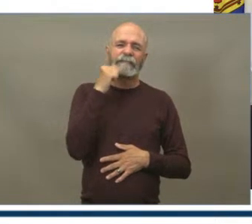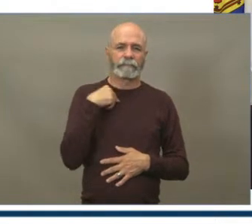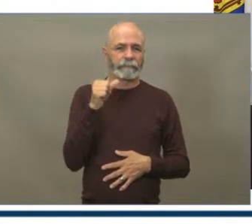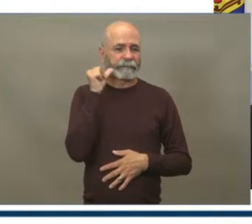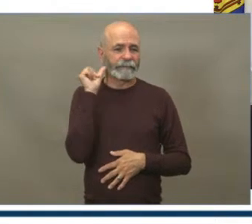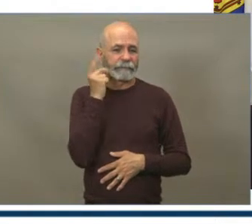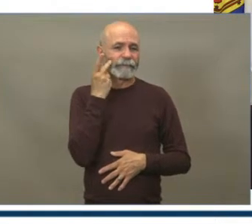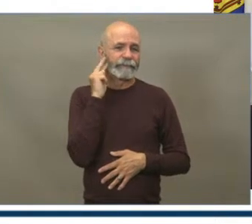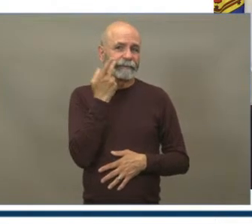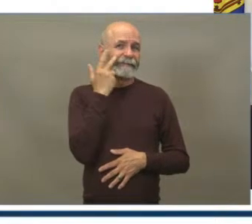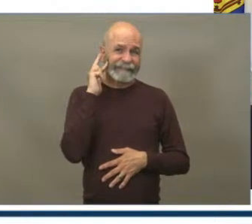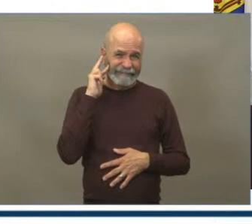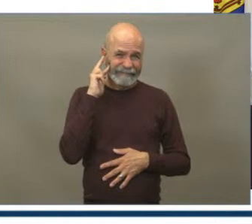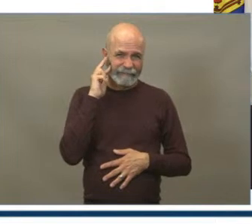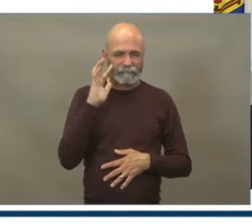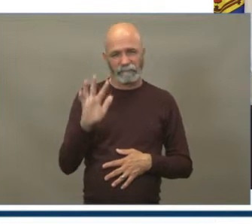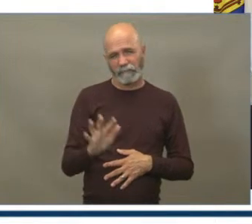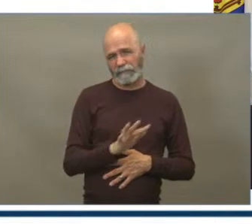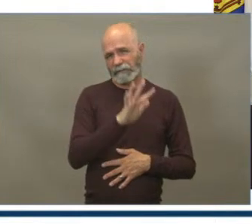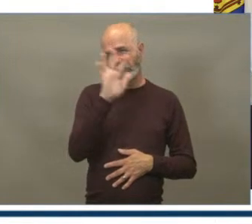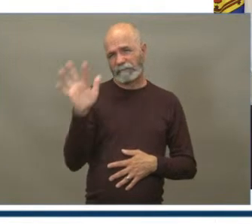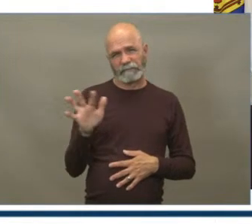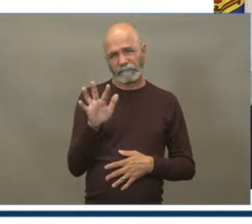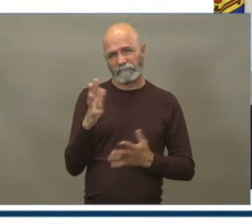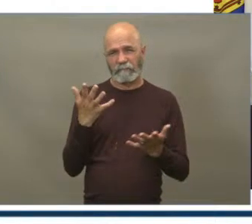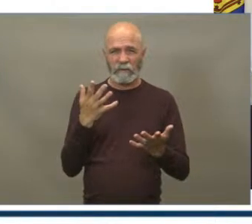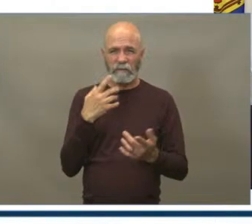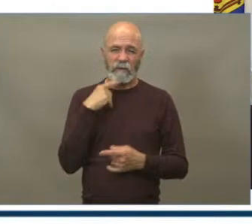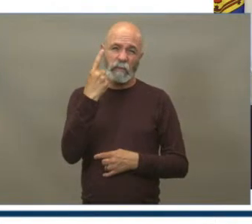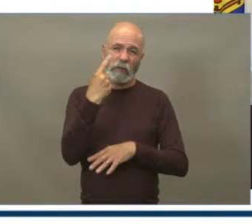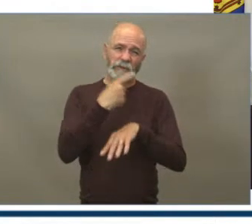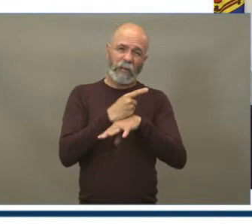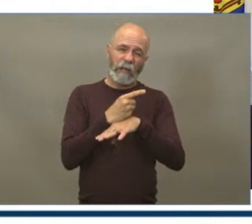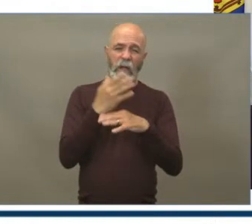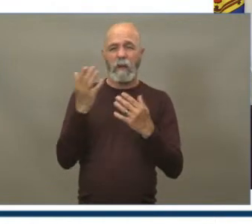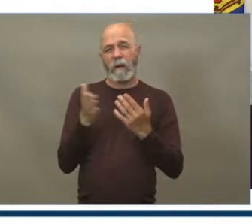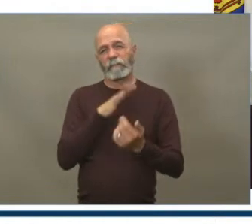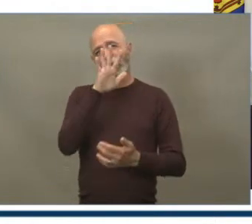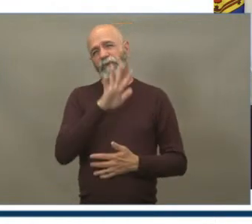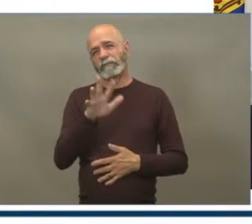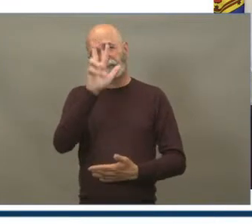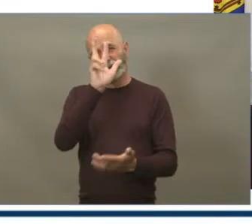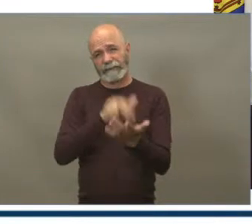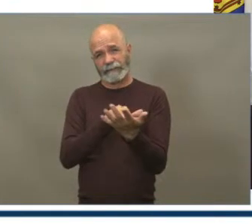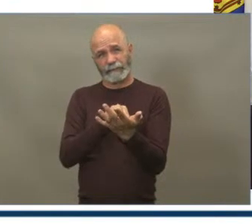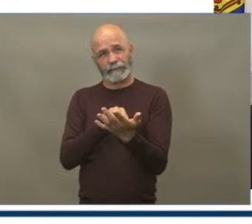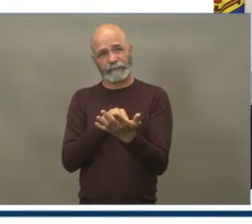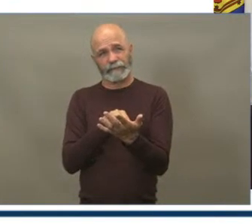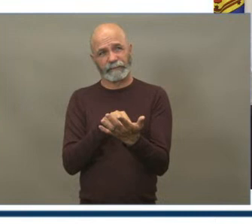just about 3,000 each a day, and we're seeing wide open,